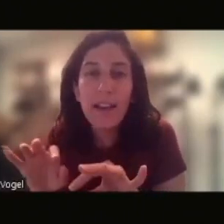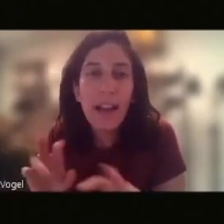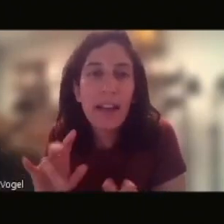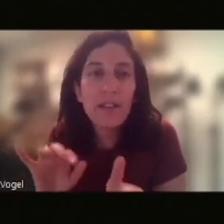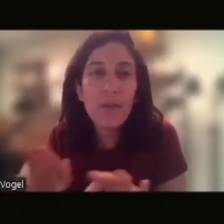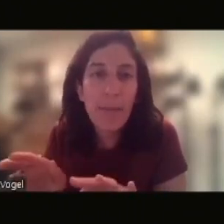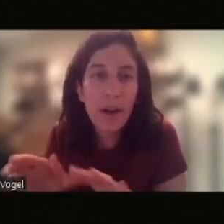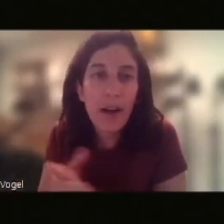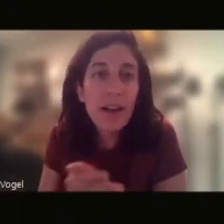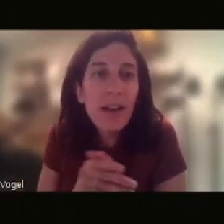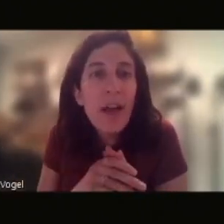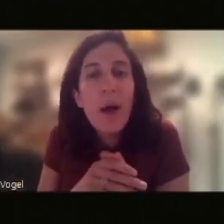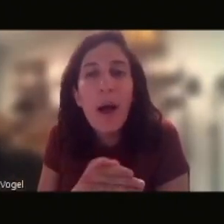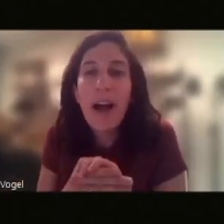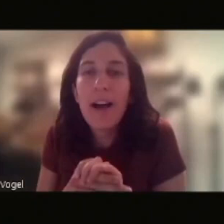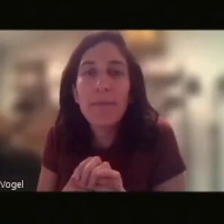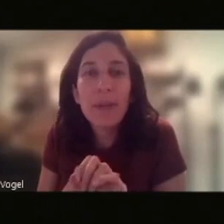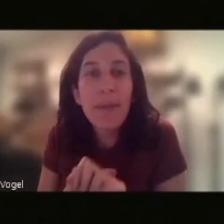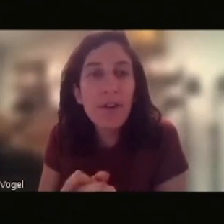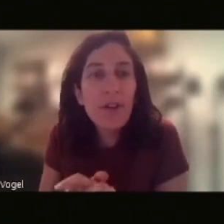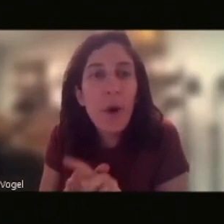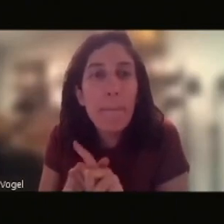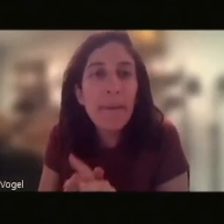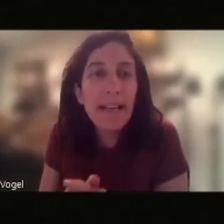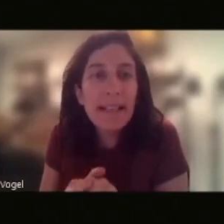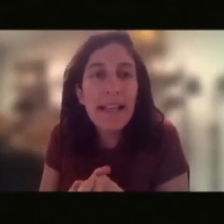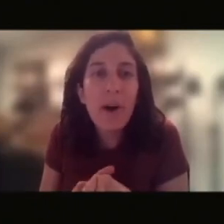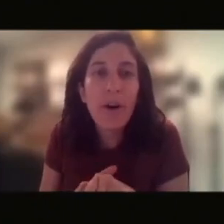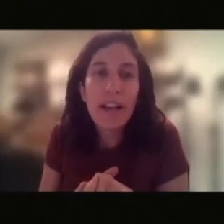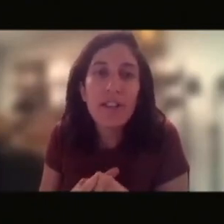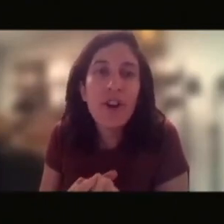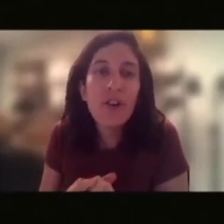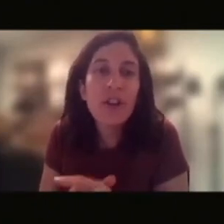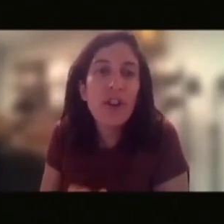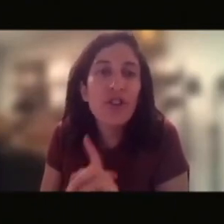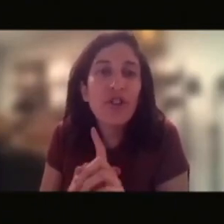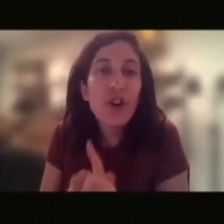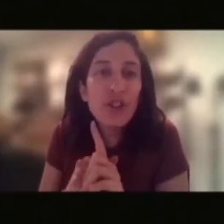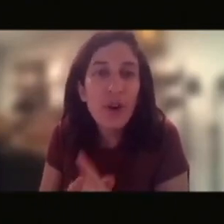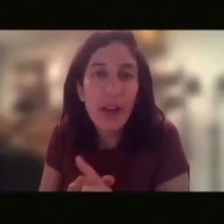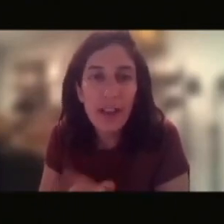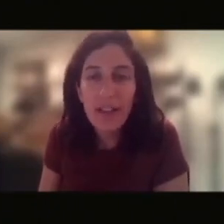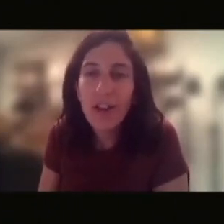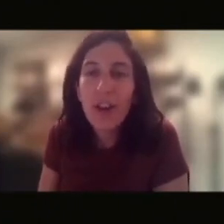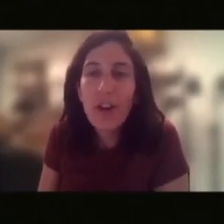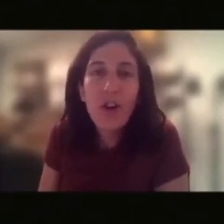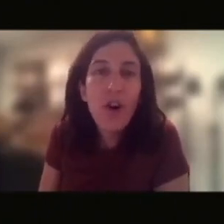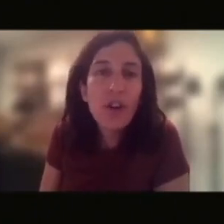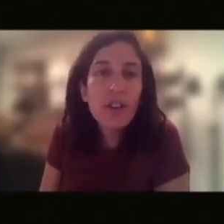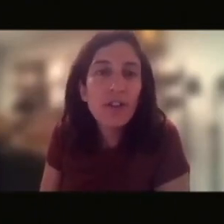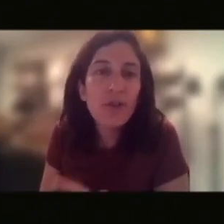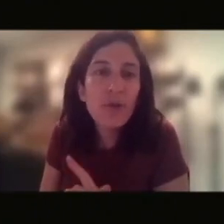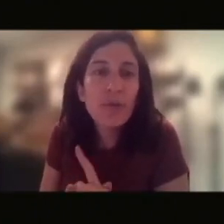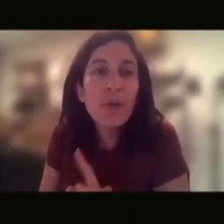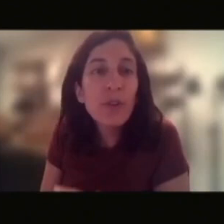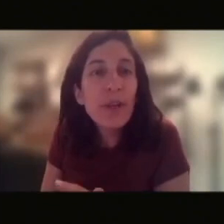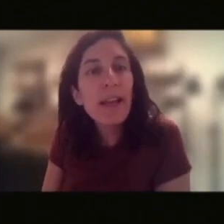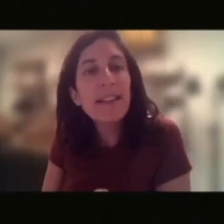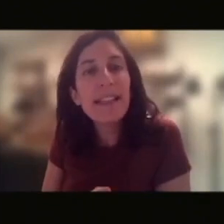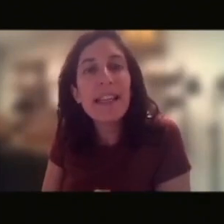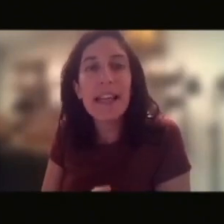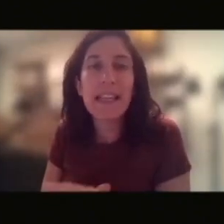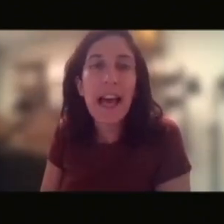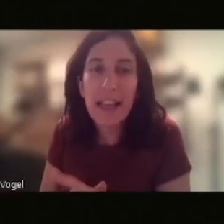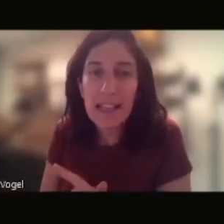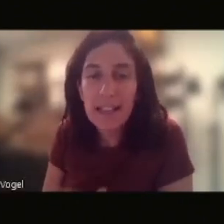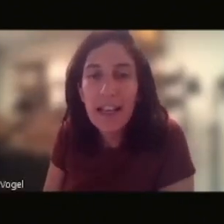you answer with the chat in Flipkart? First, with the completing, fill in the blanks,